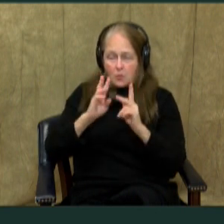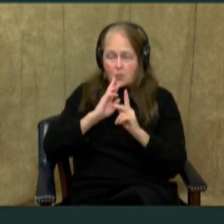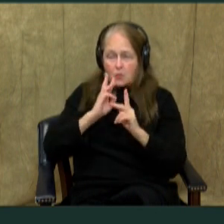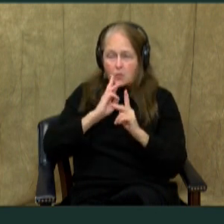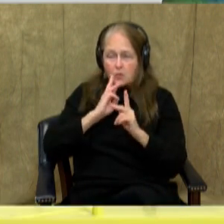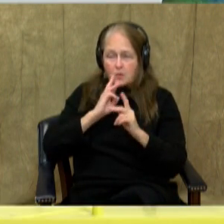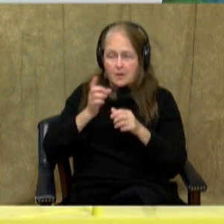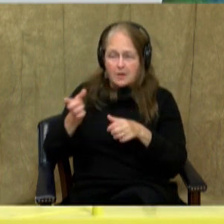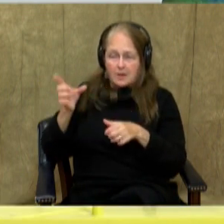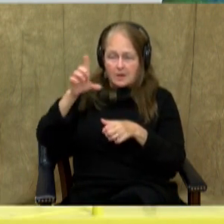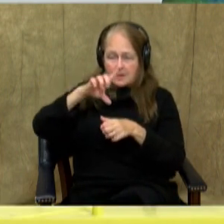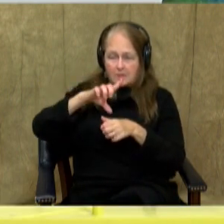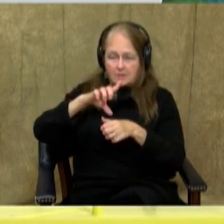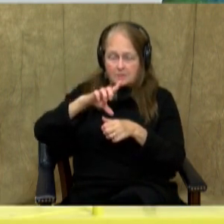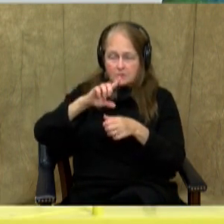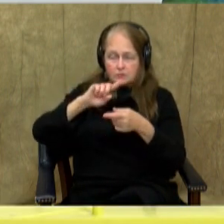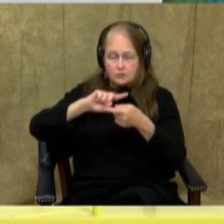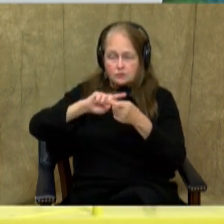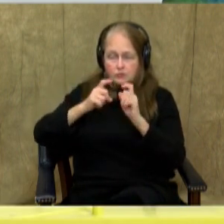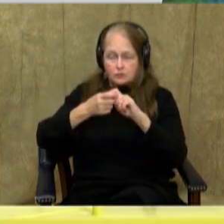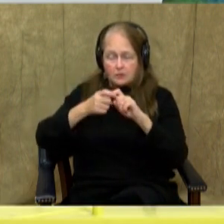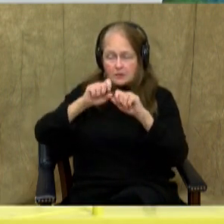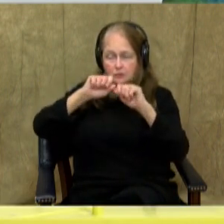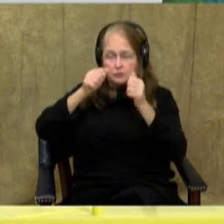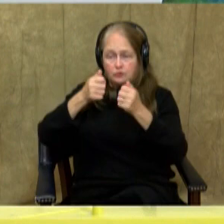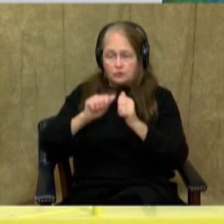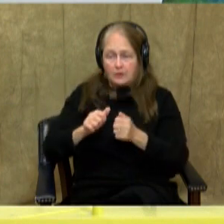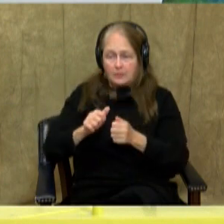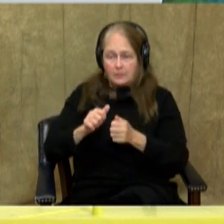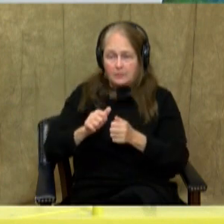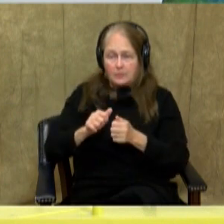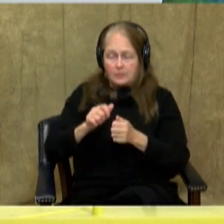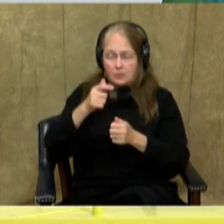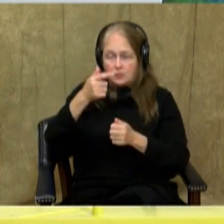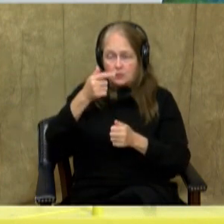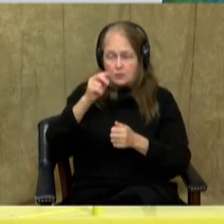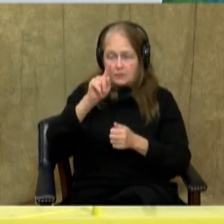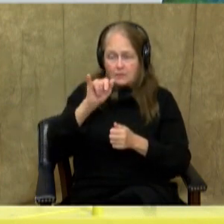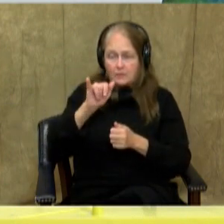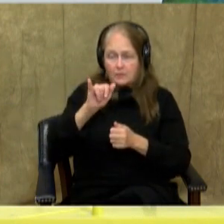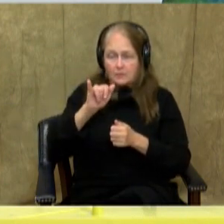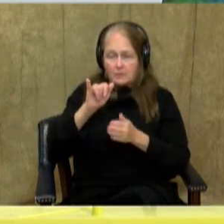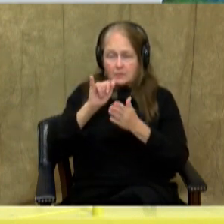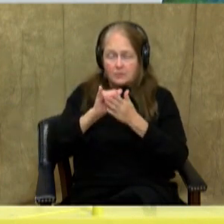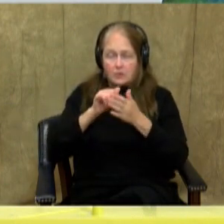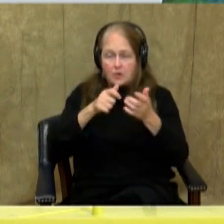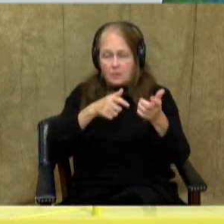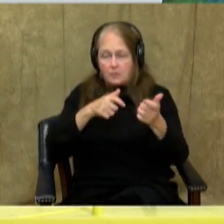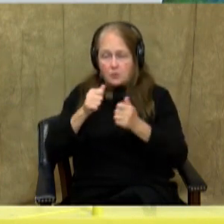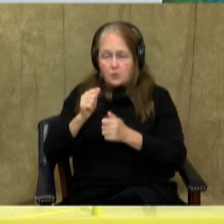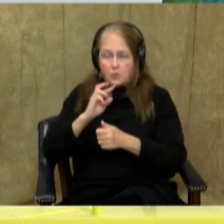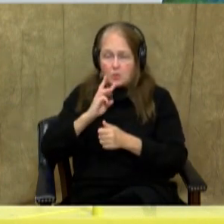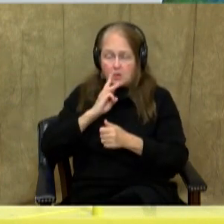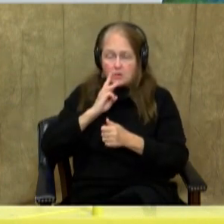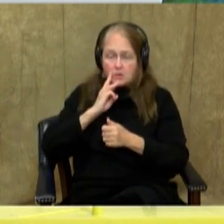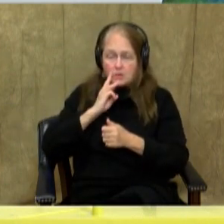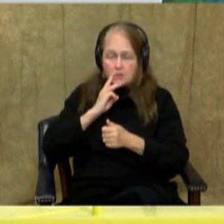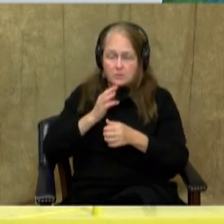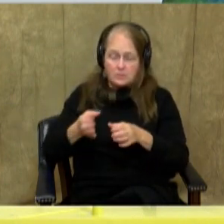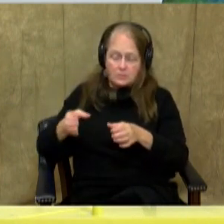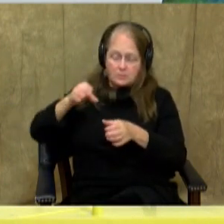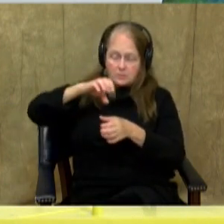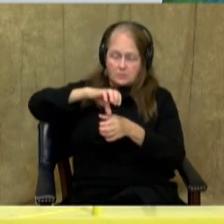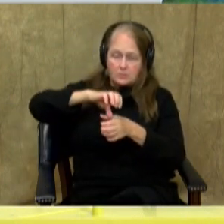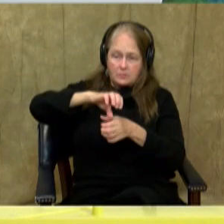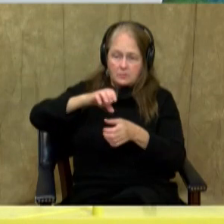is a liquid, so it changes shape. It can be manipulated. And gravity is a force that can pull water. When we poured the